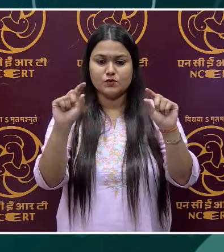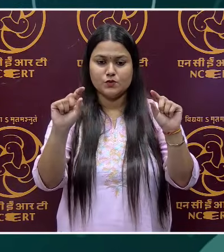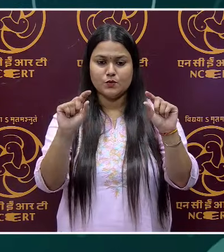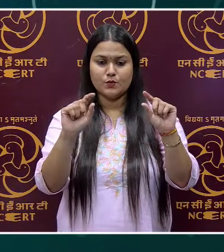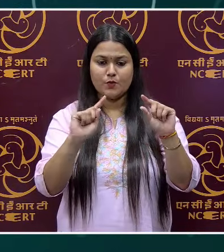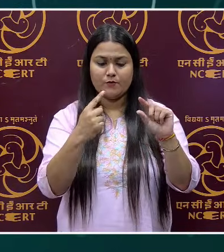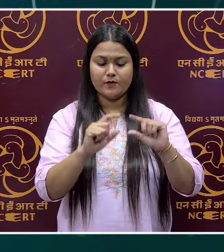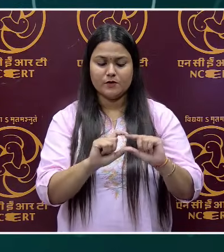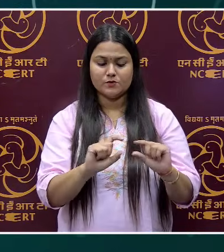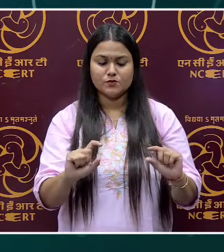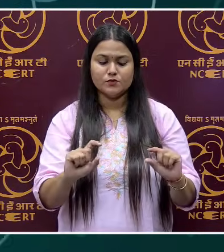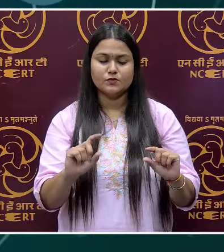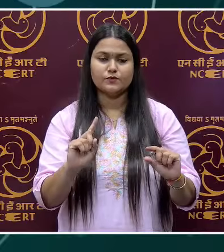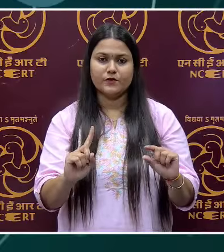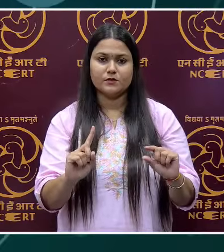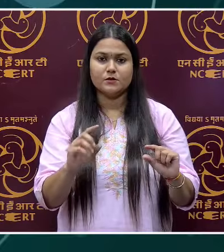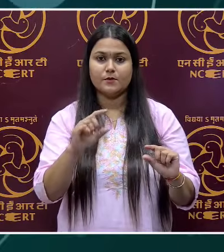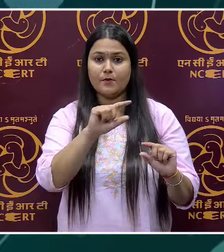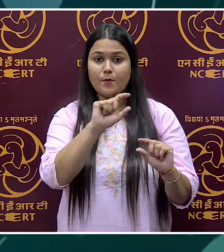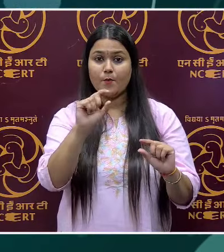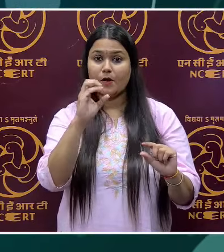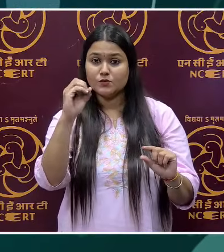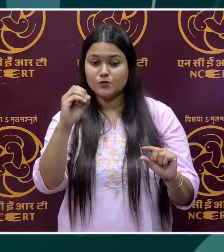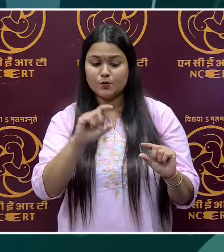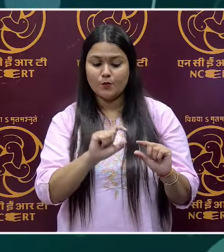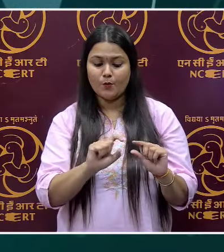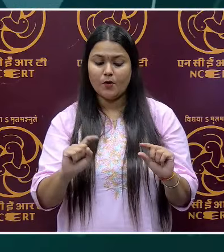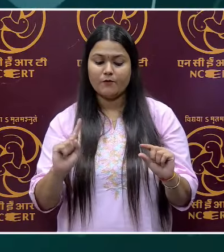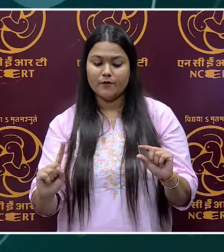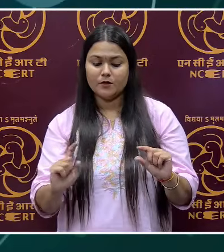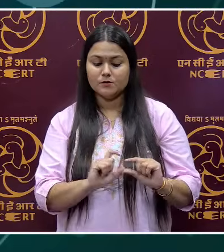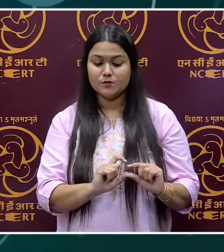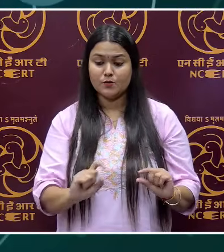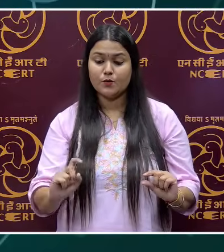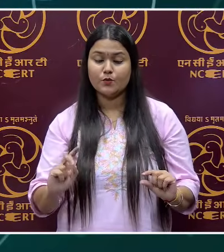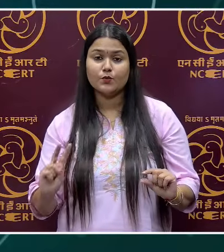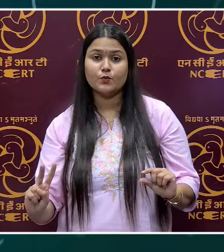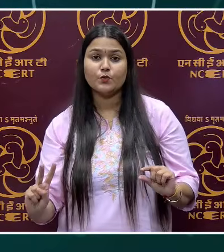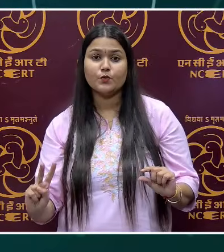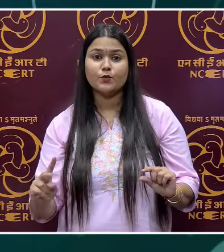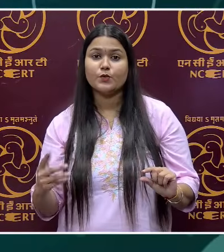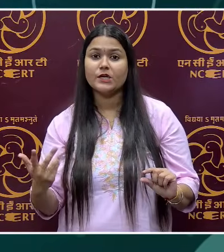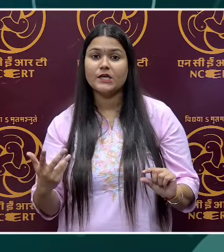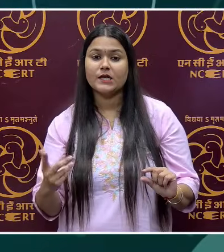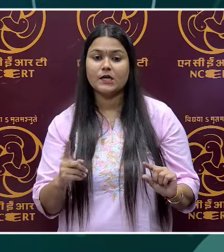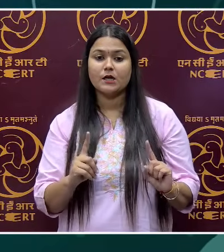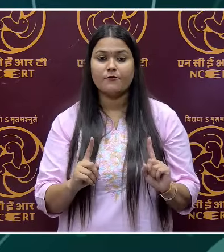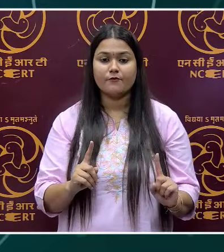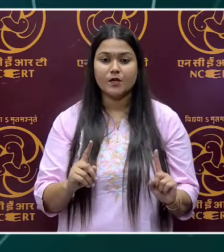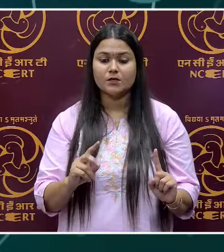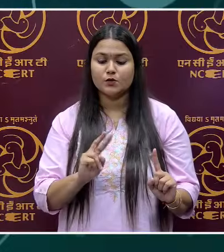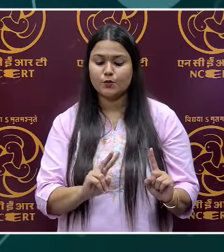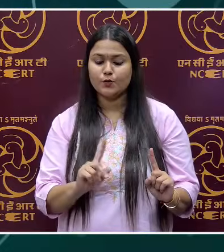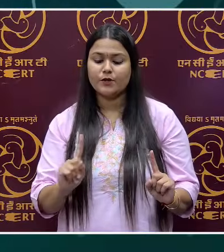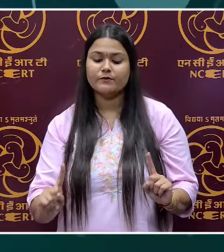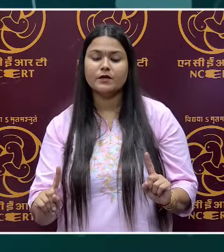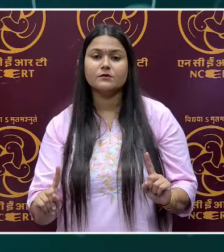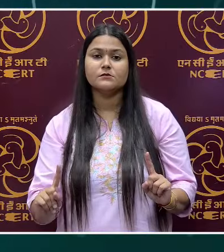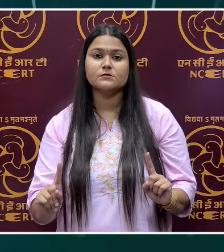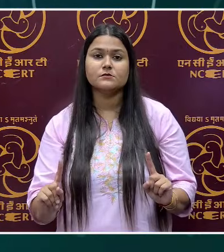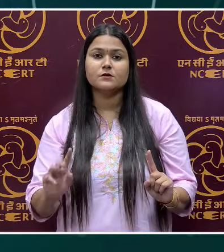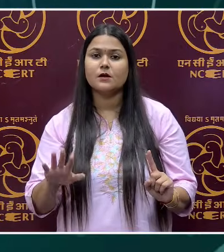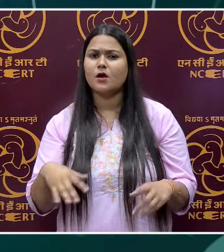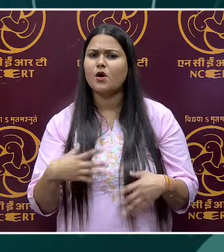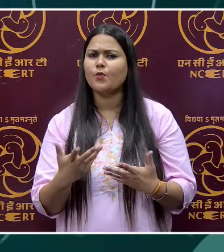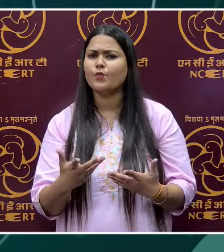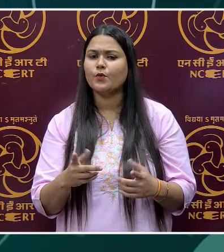1. Now, again for row 2 elements will be 1, 2 and 1. How it